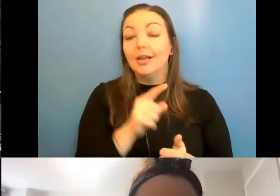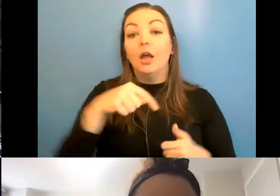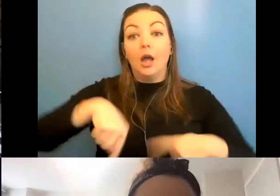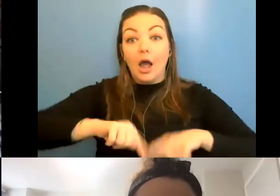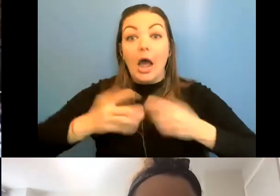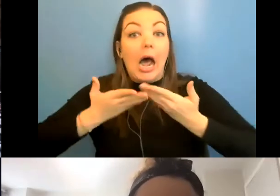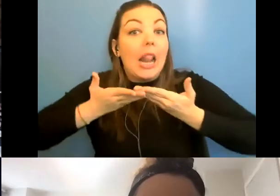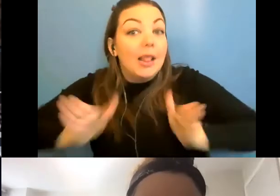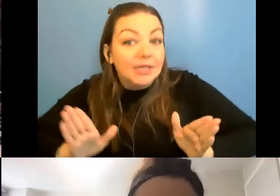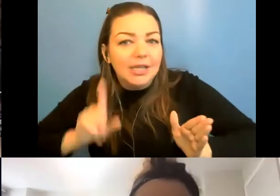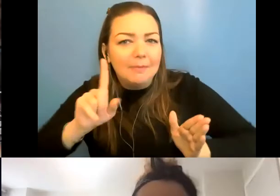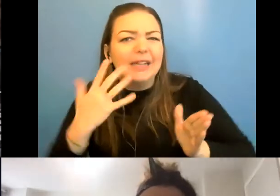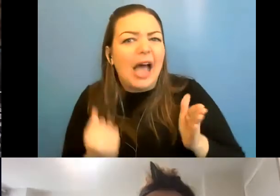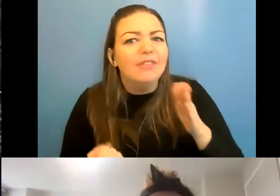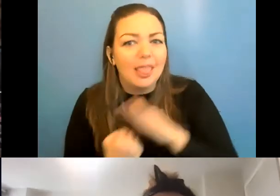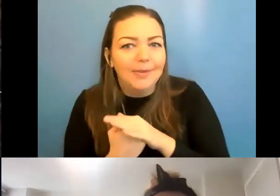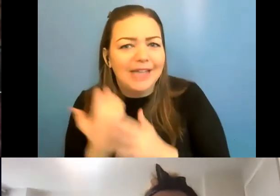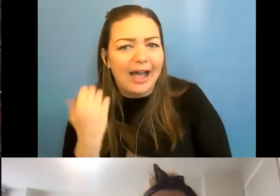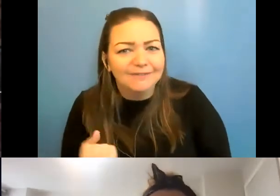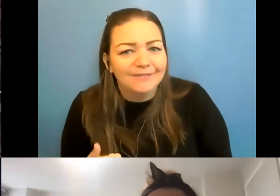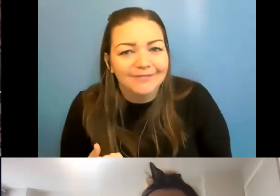Unlimited, we are limited.